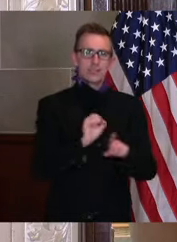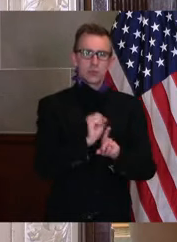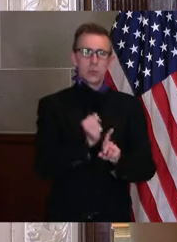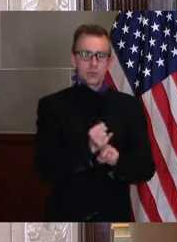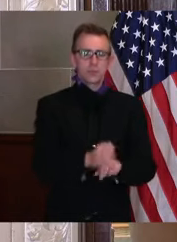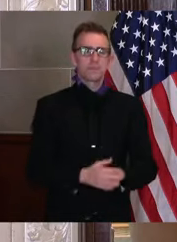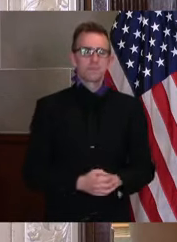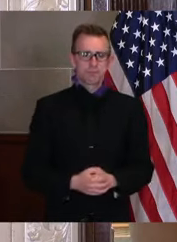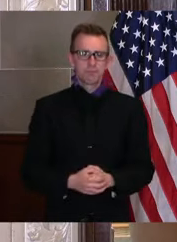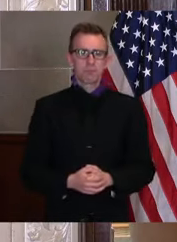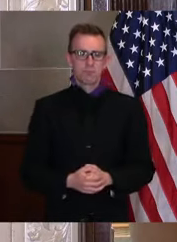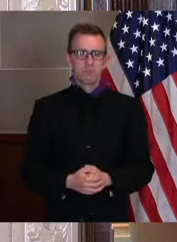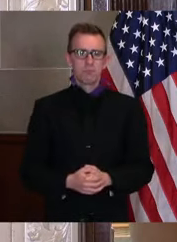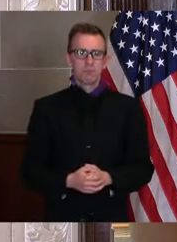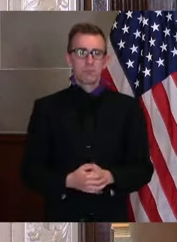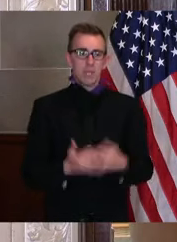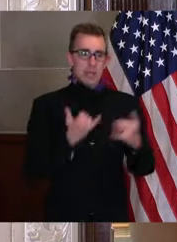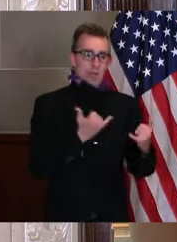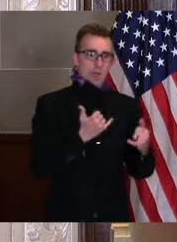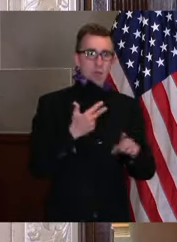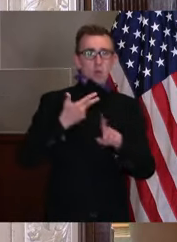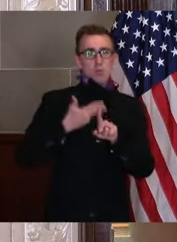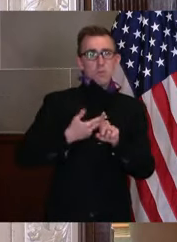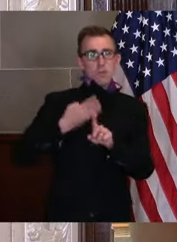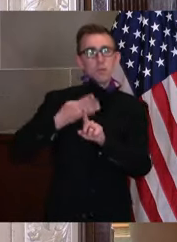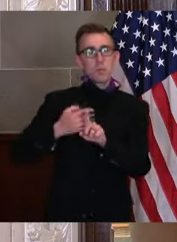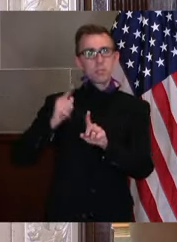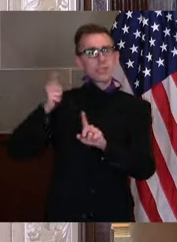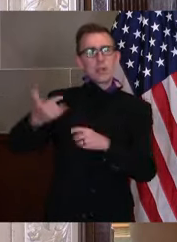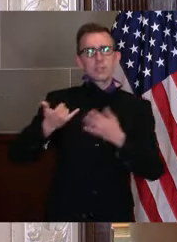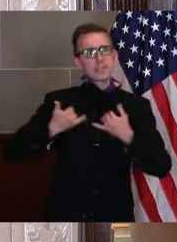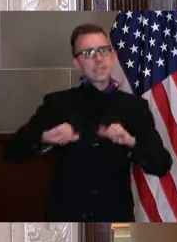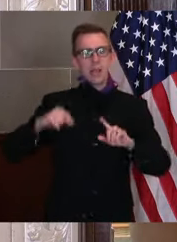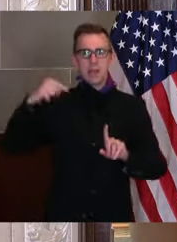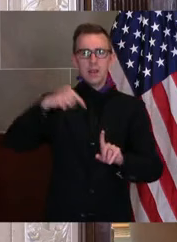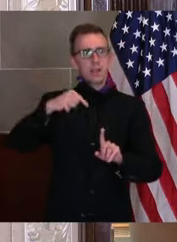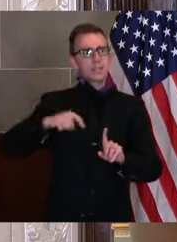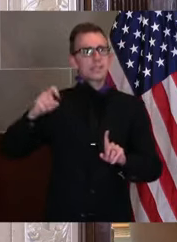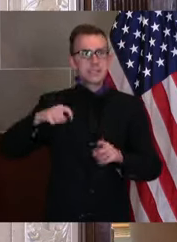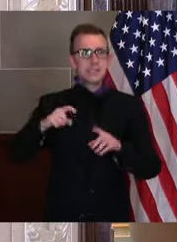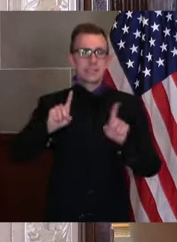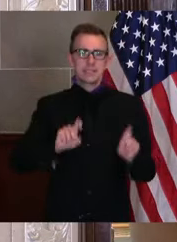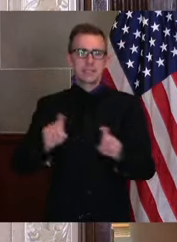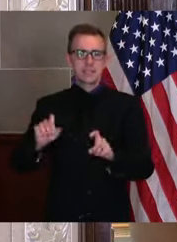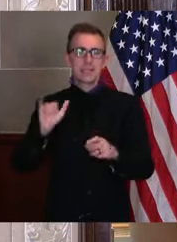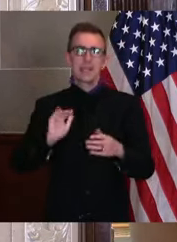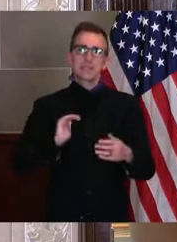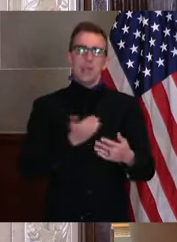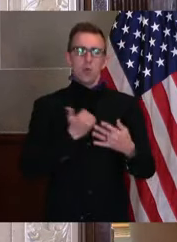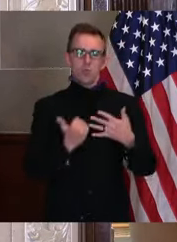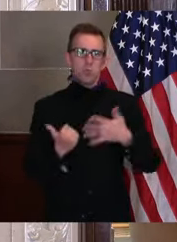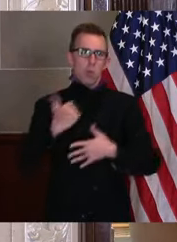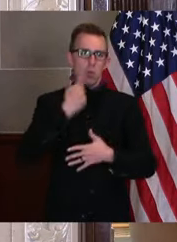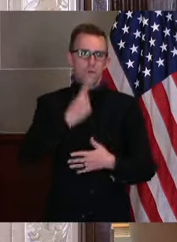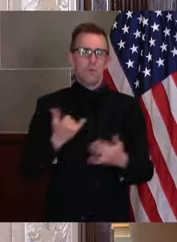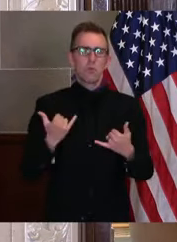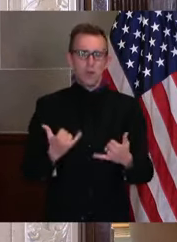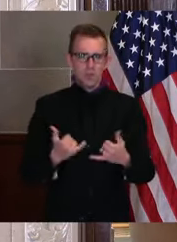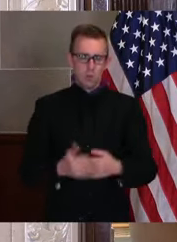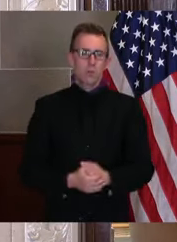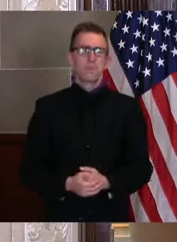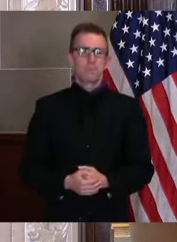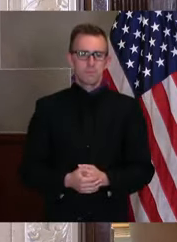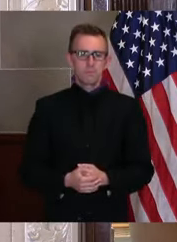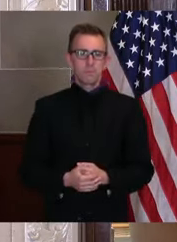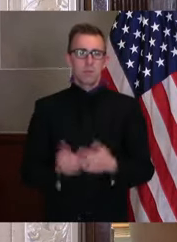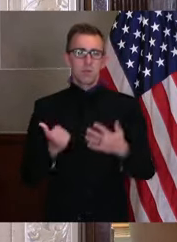as it is 3 and 4 months down the road to be able to face that. It is going to be a priority of this administration, and we are going to